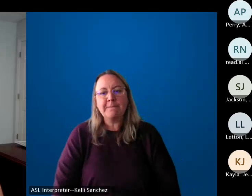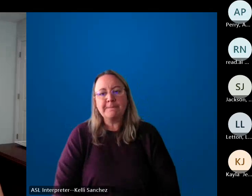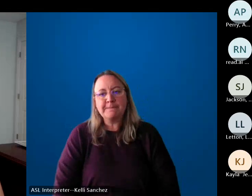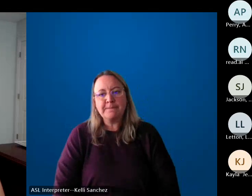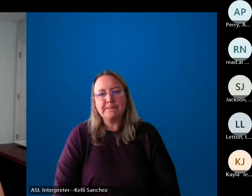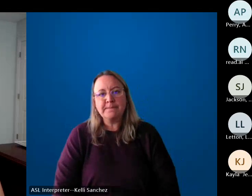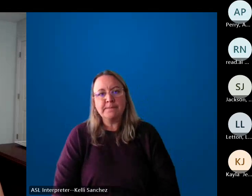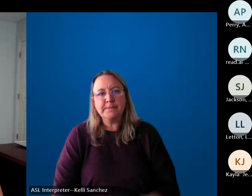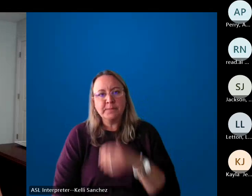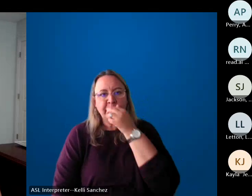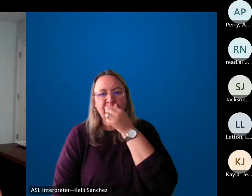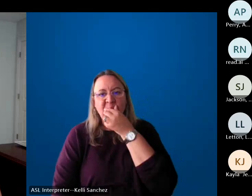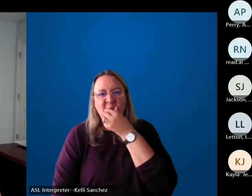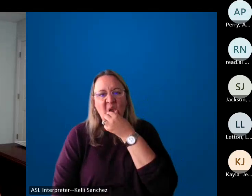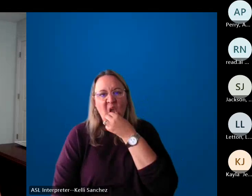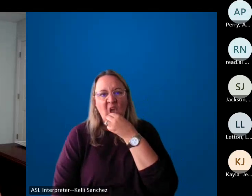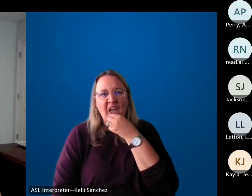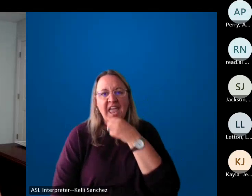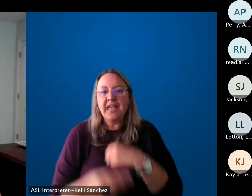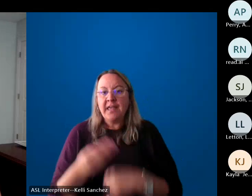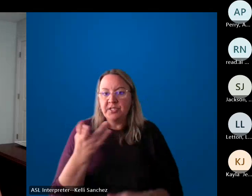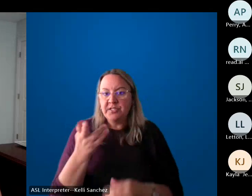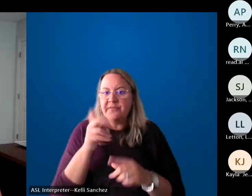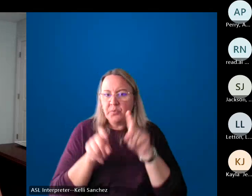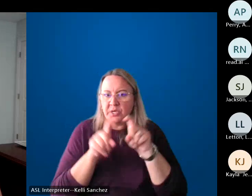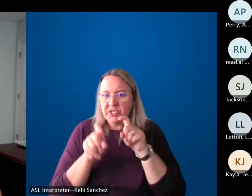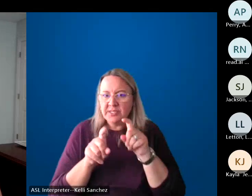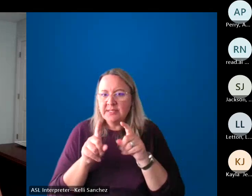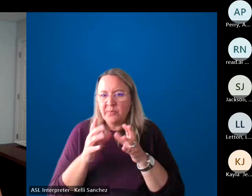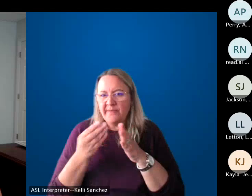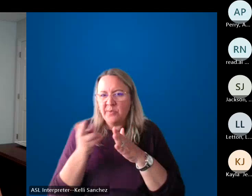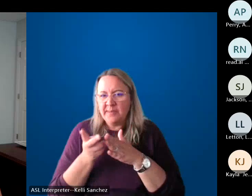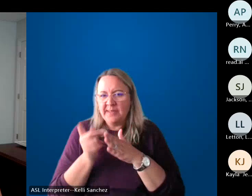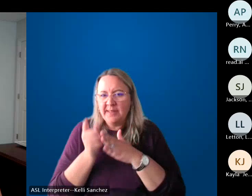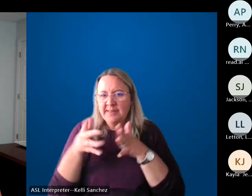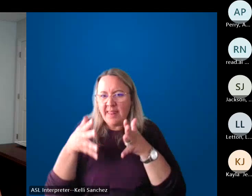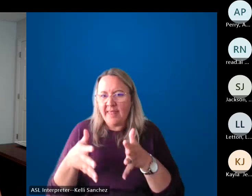We've only got a few minutes left, and there's a couple questions that I do want to get to. So,